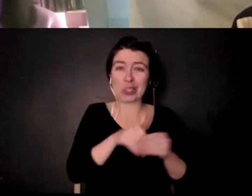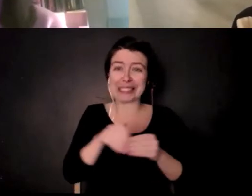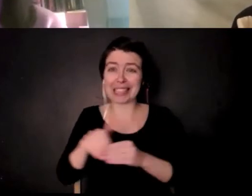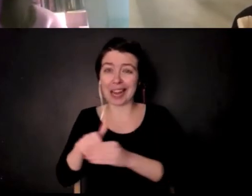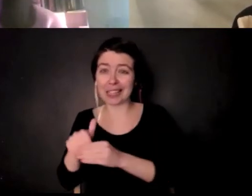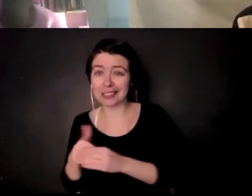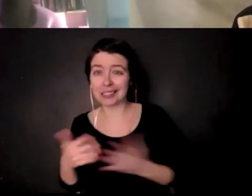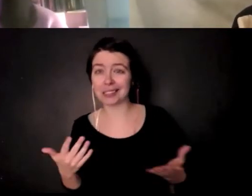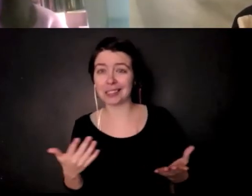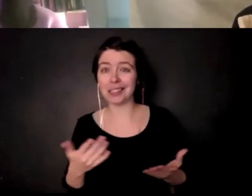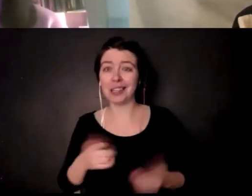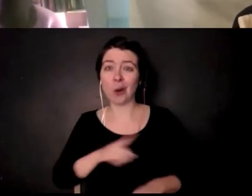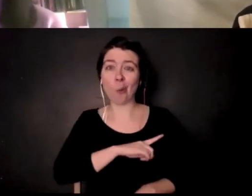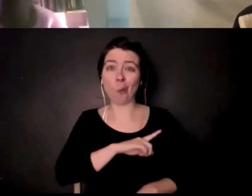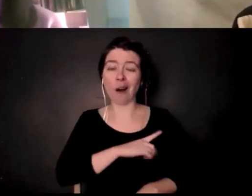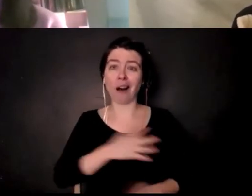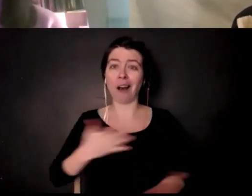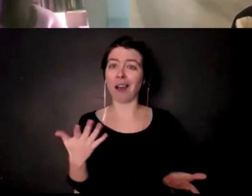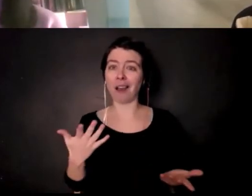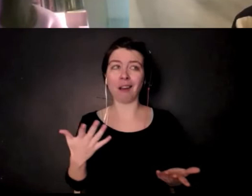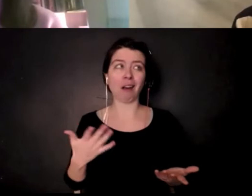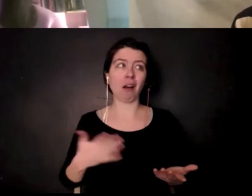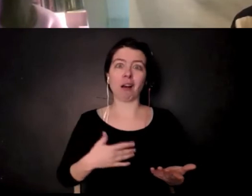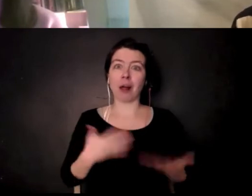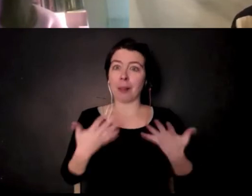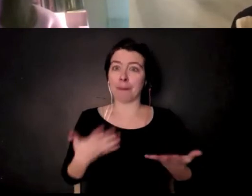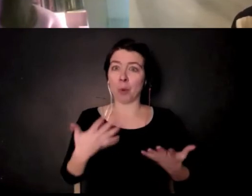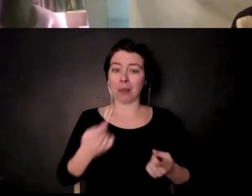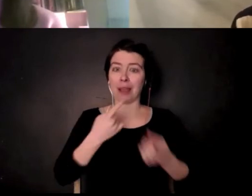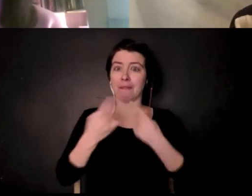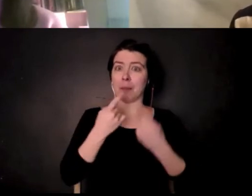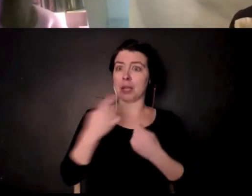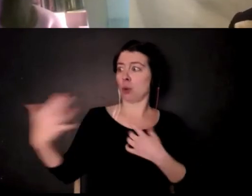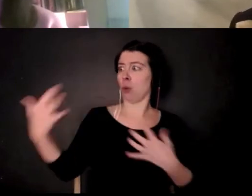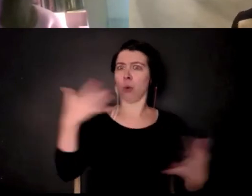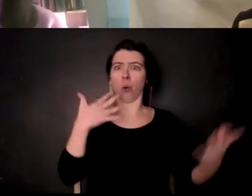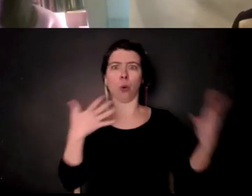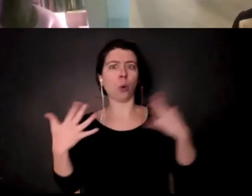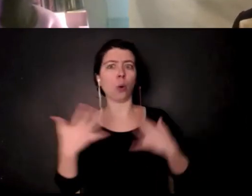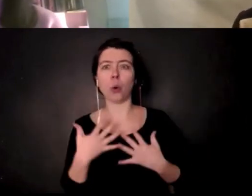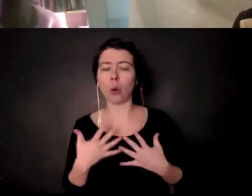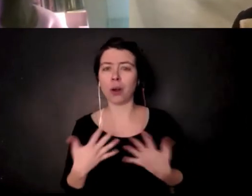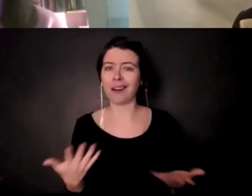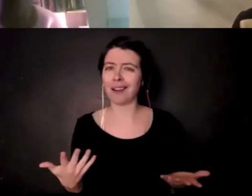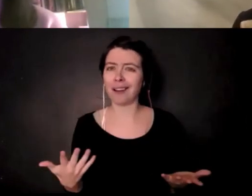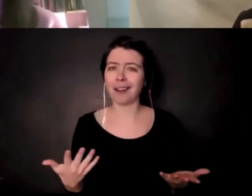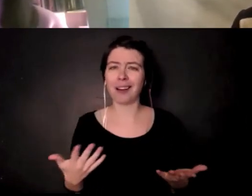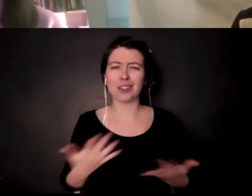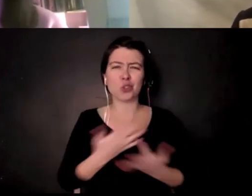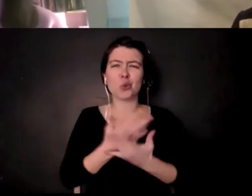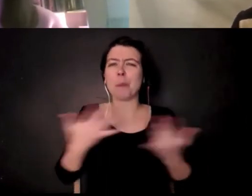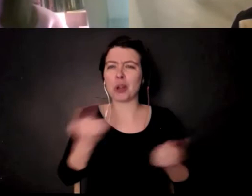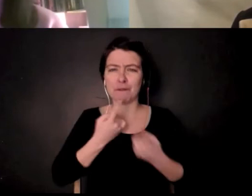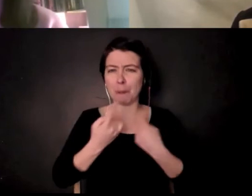now, and I don't feel particularly drawn to that. I don't think that, for me, it feels like the responsible thing to do.